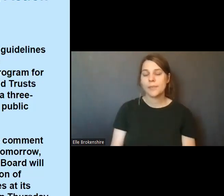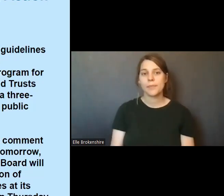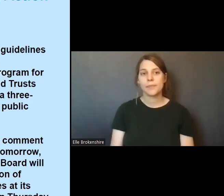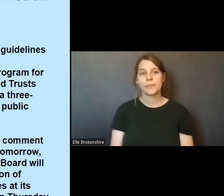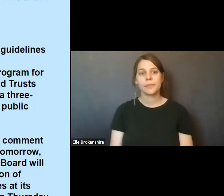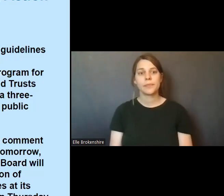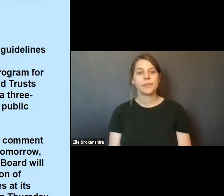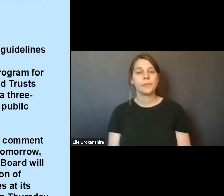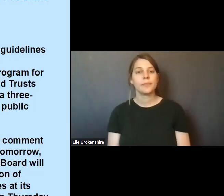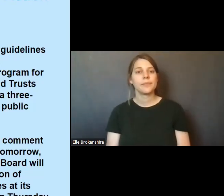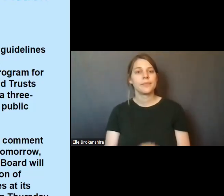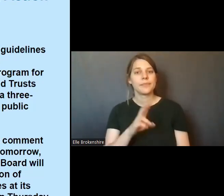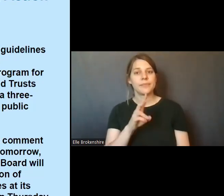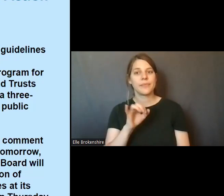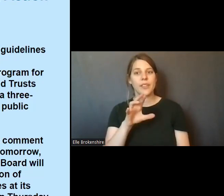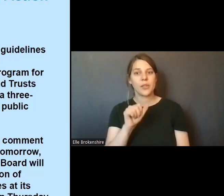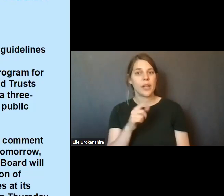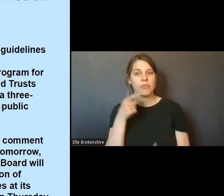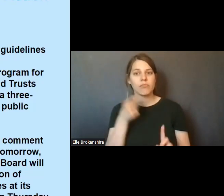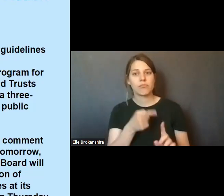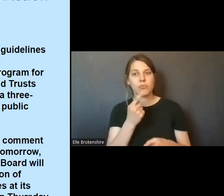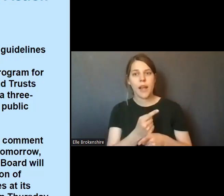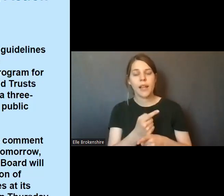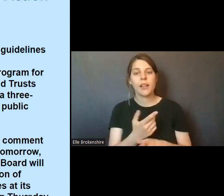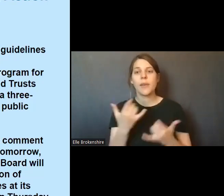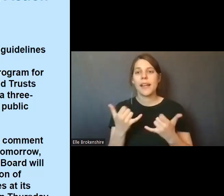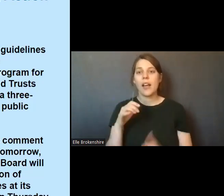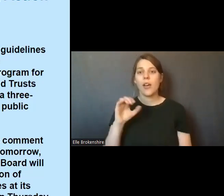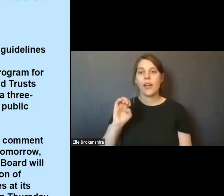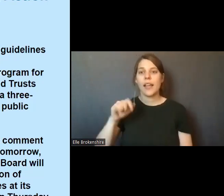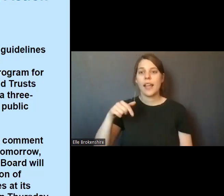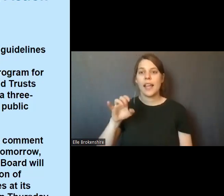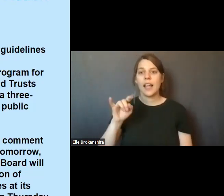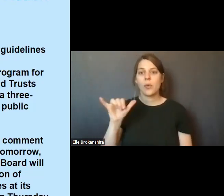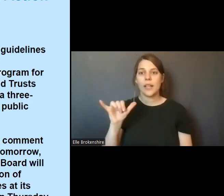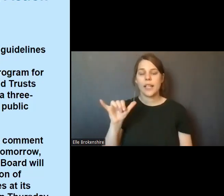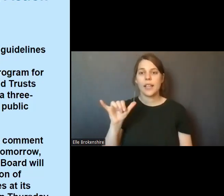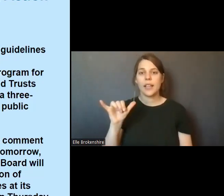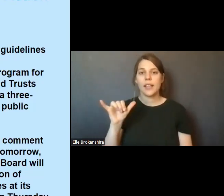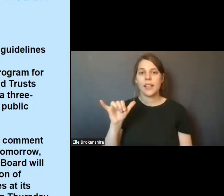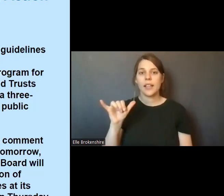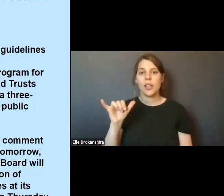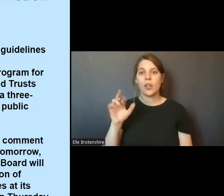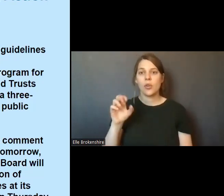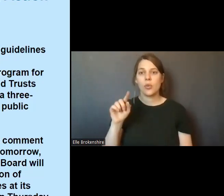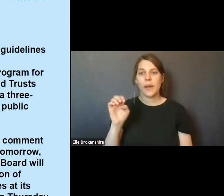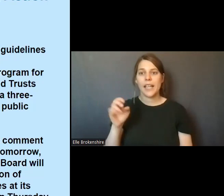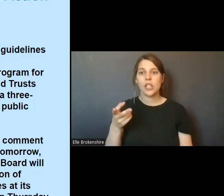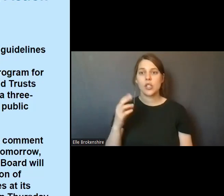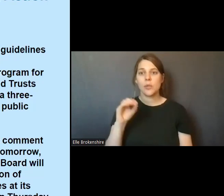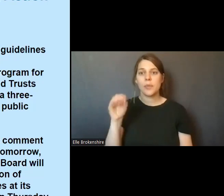Yeah, Victoria, I think you're spot on that. Right now it's equity basically at a rate of 2% per